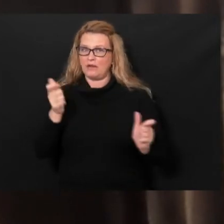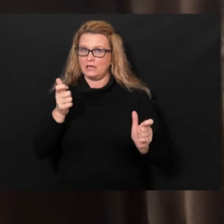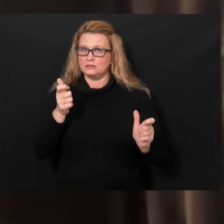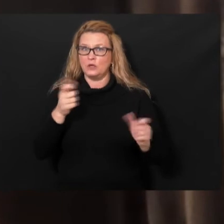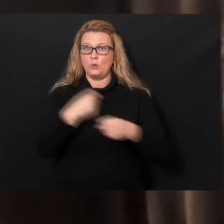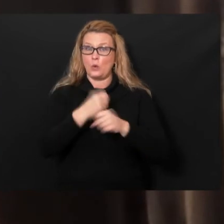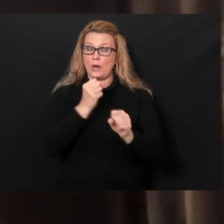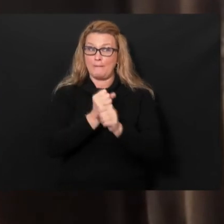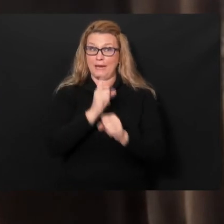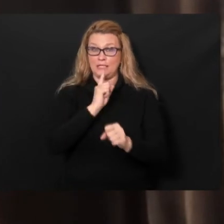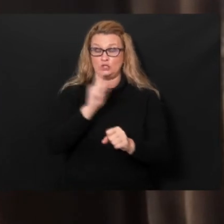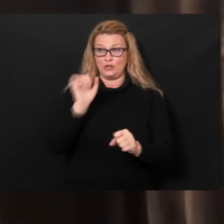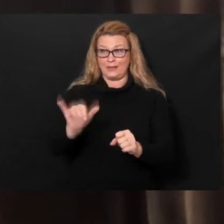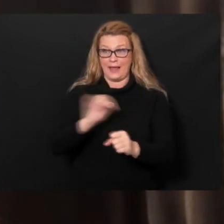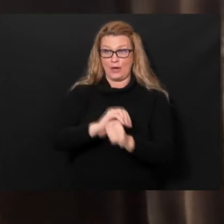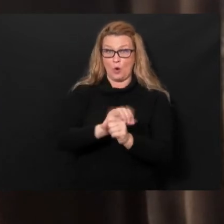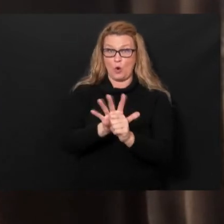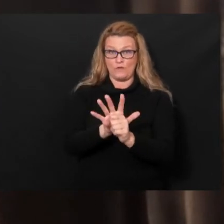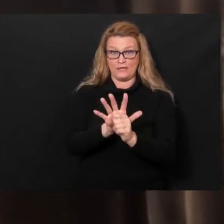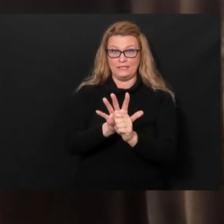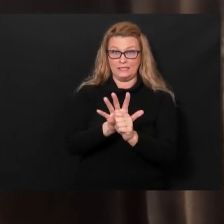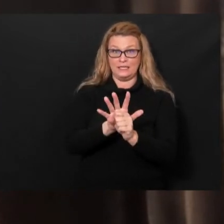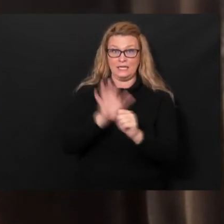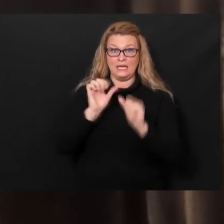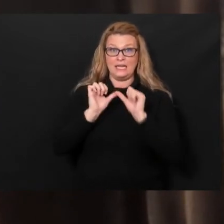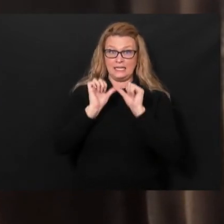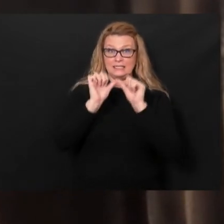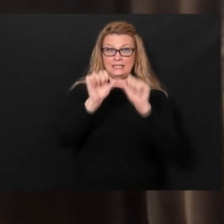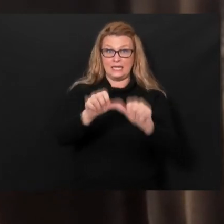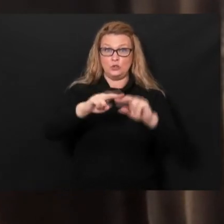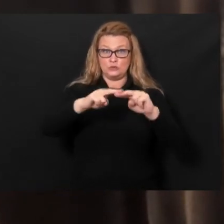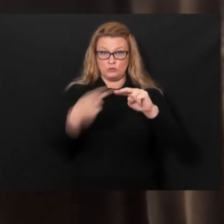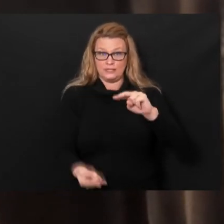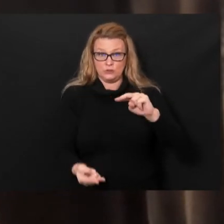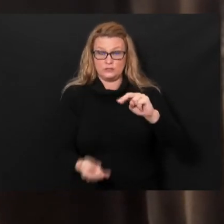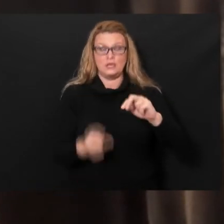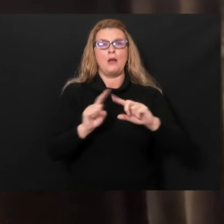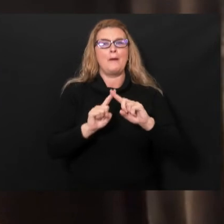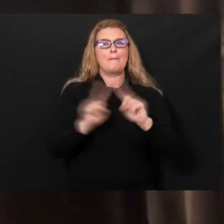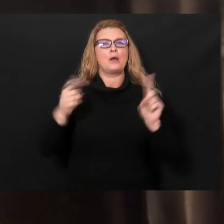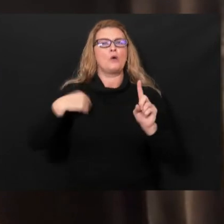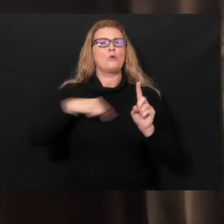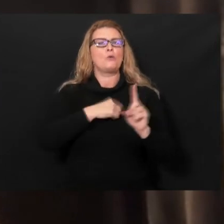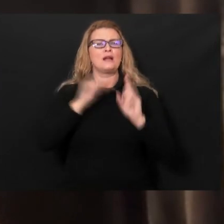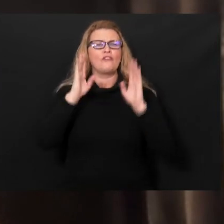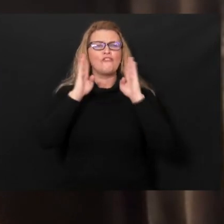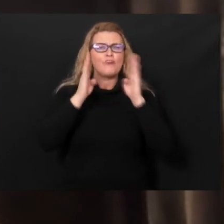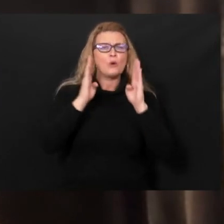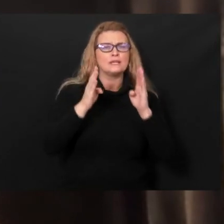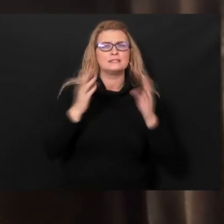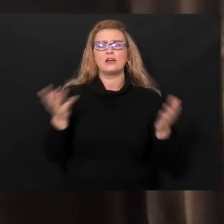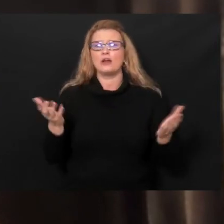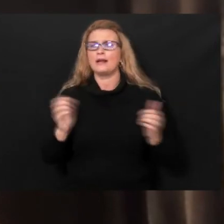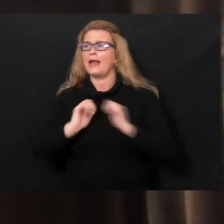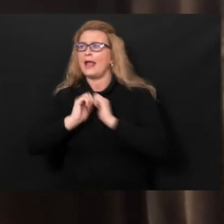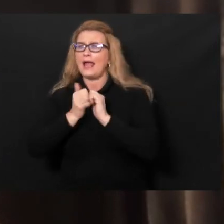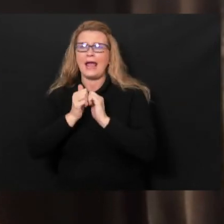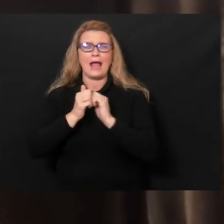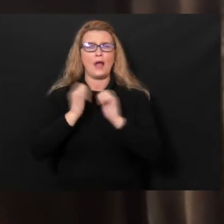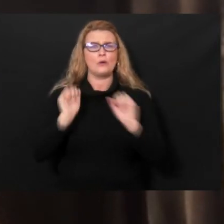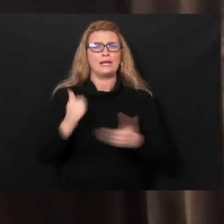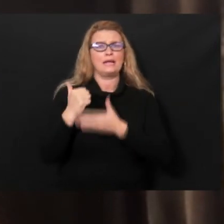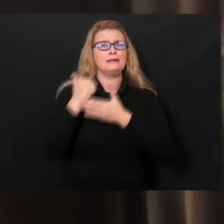is COVID-19 continues to unfold, that we are constantly focusing on how we can serve the